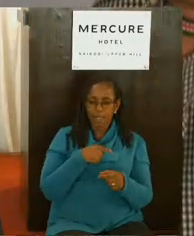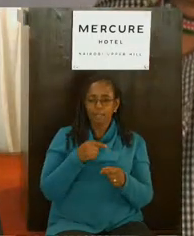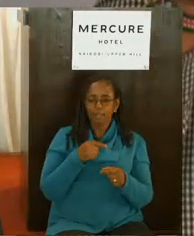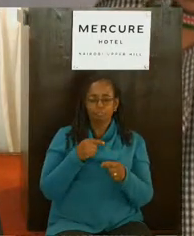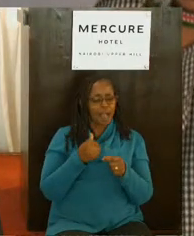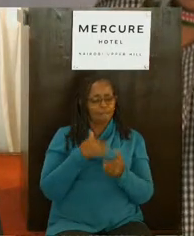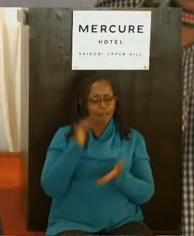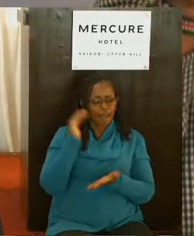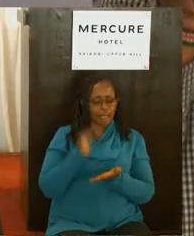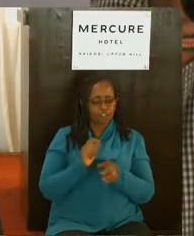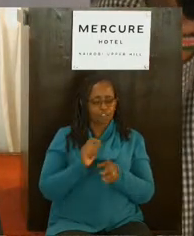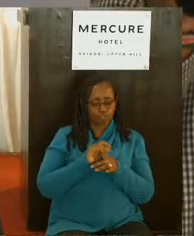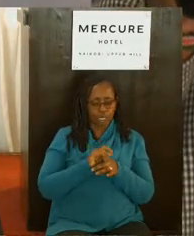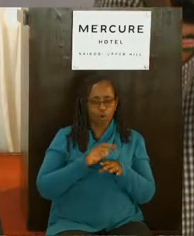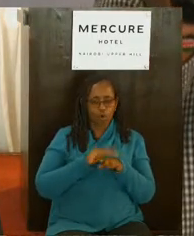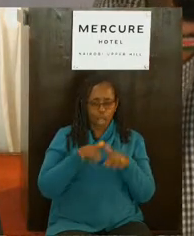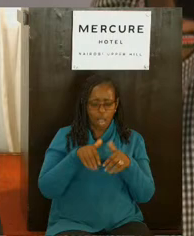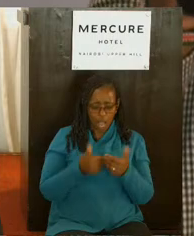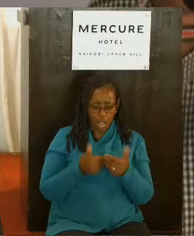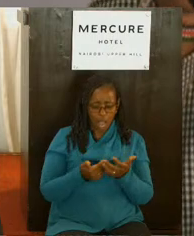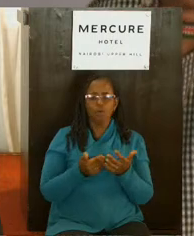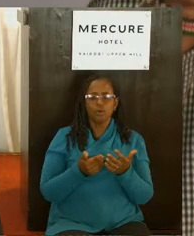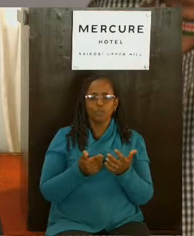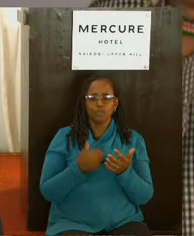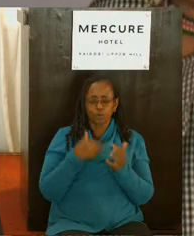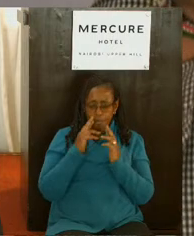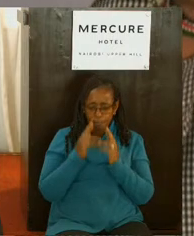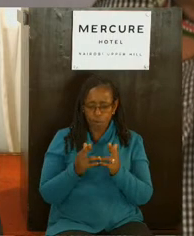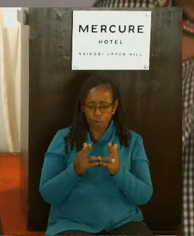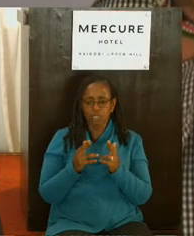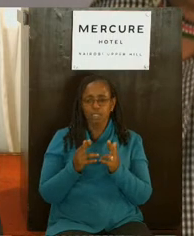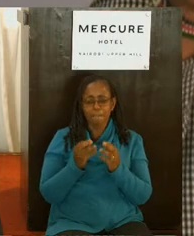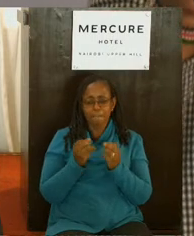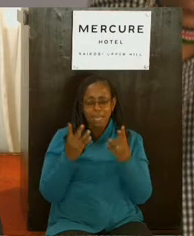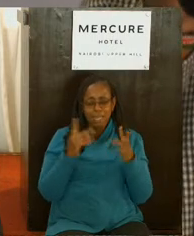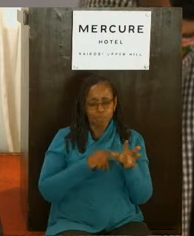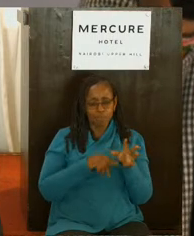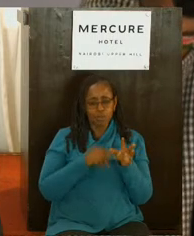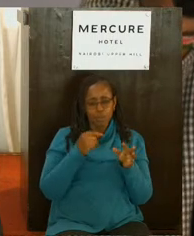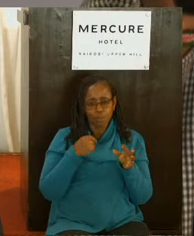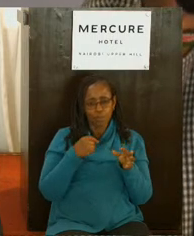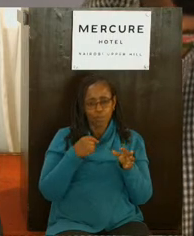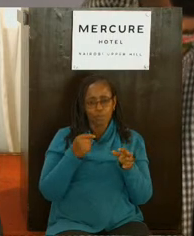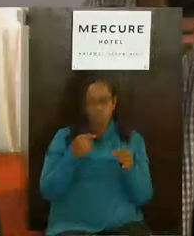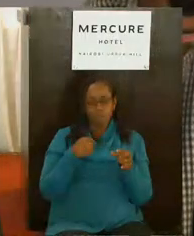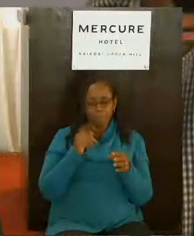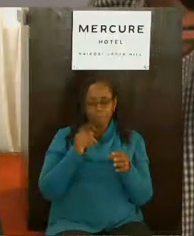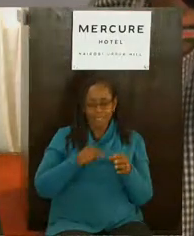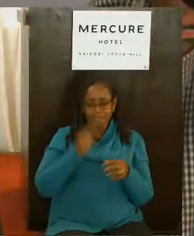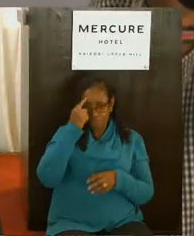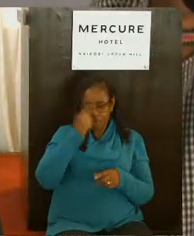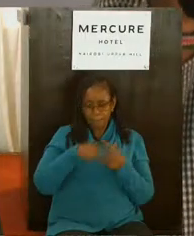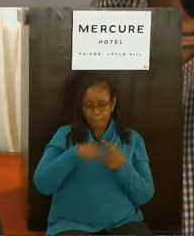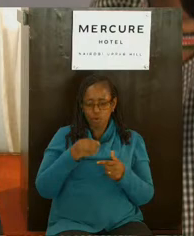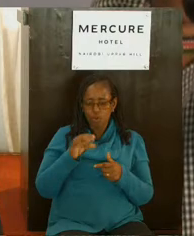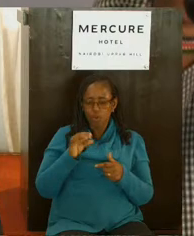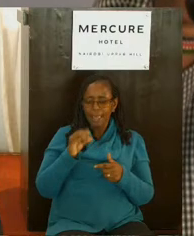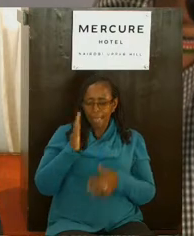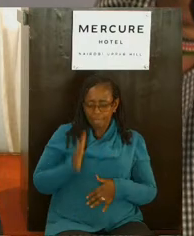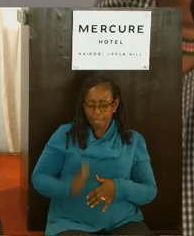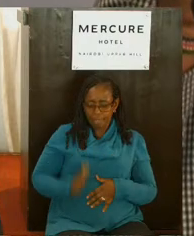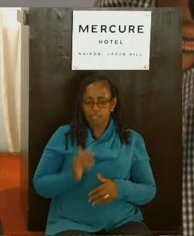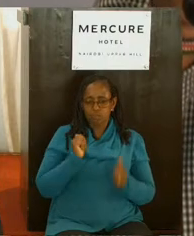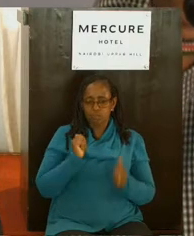trainings on how do you report how to recover a lot of the time we think about the ethical I mean the code of conduct which guides our work